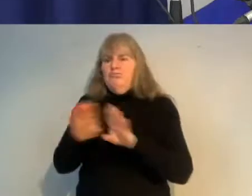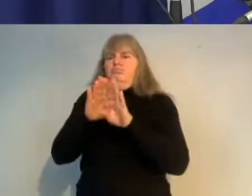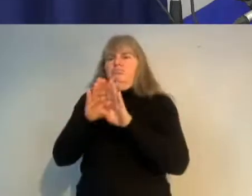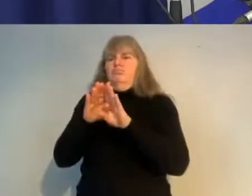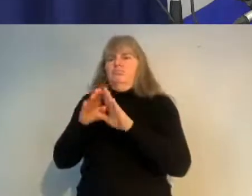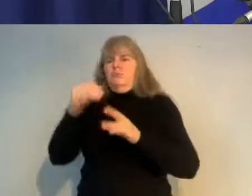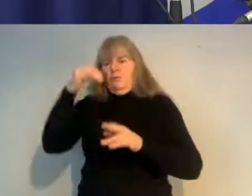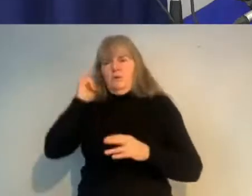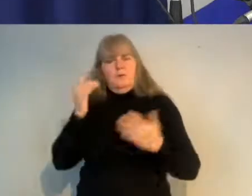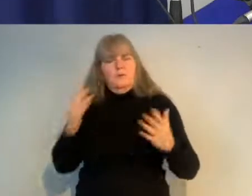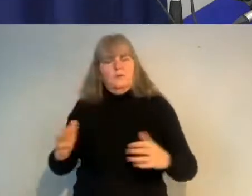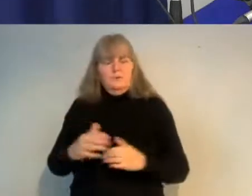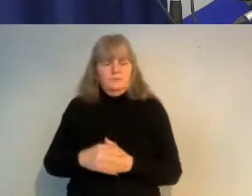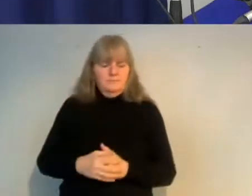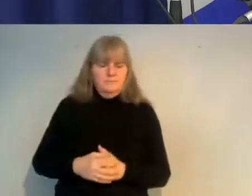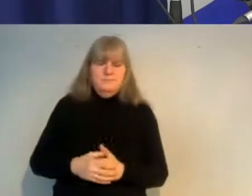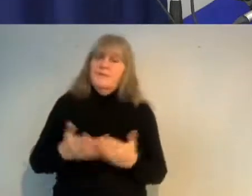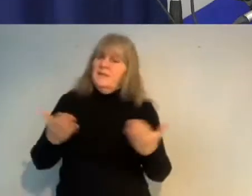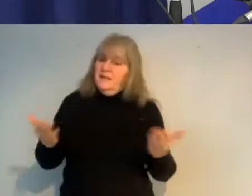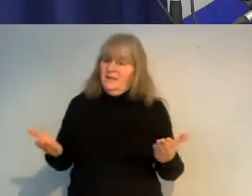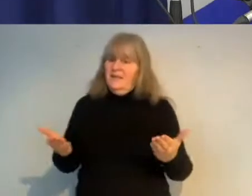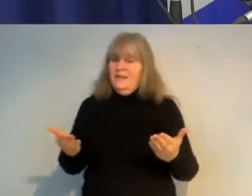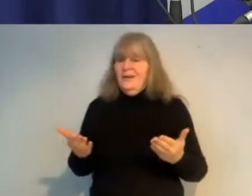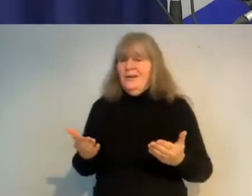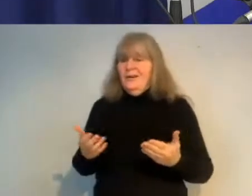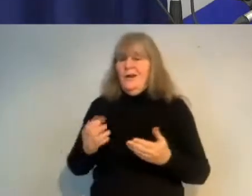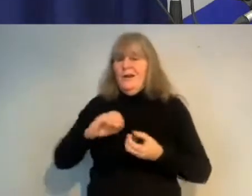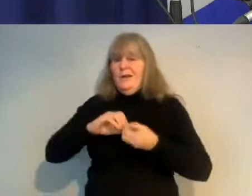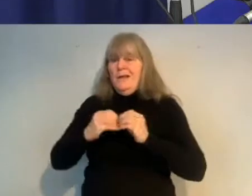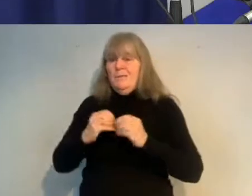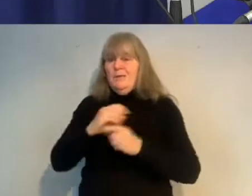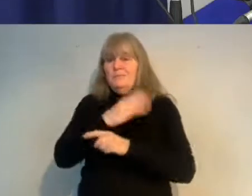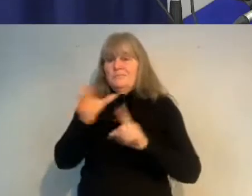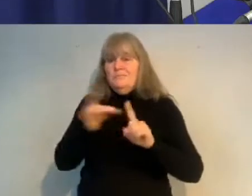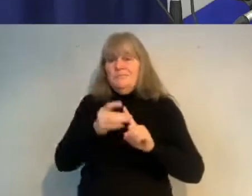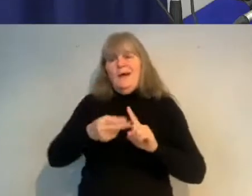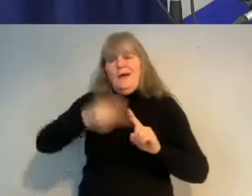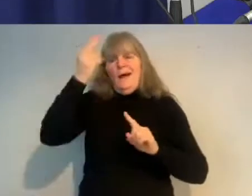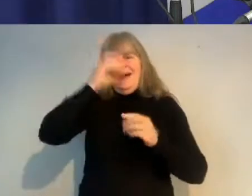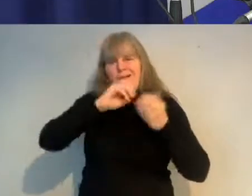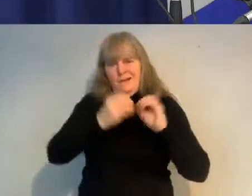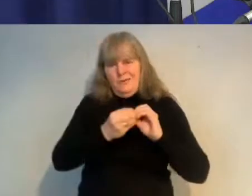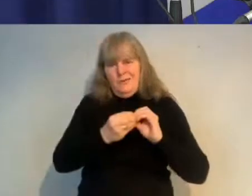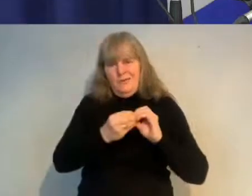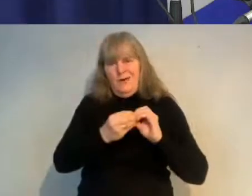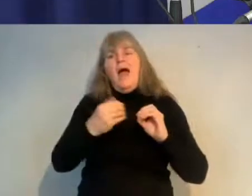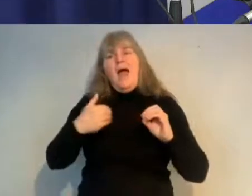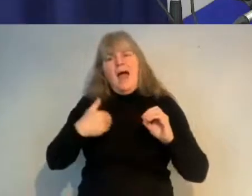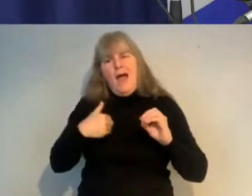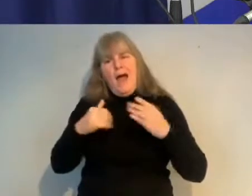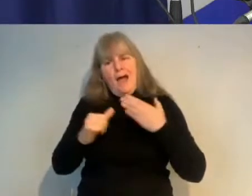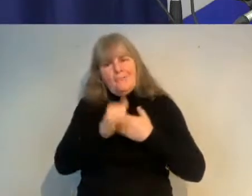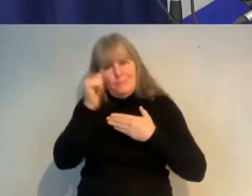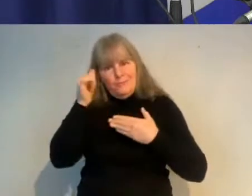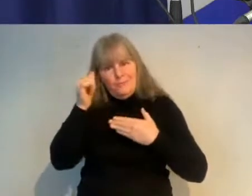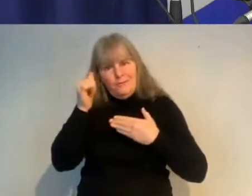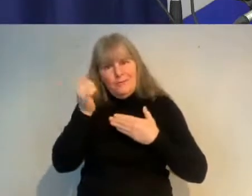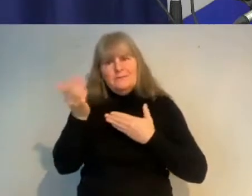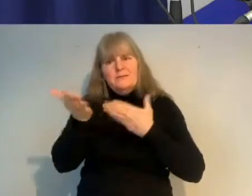Already in Yukon, the numbers we're seeing are high enough that there's a very real risk of services being